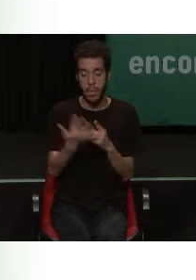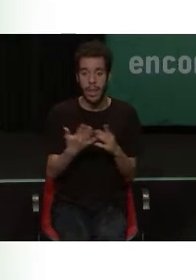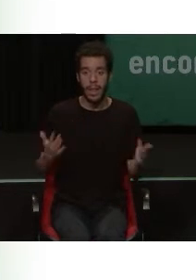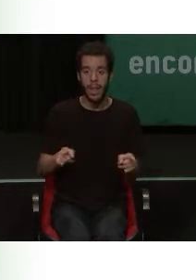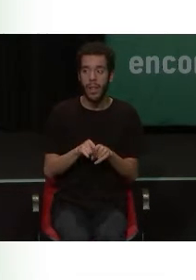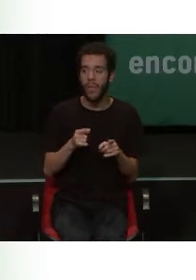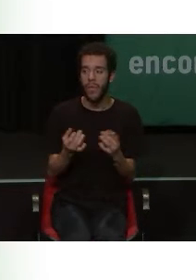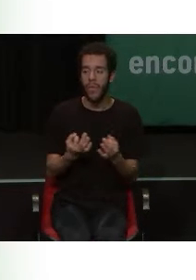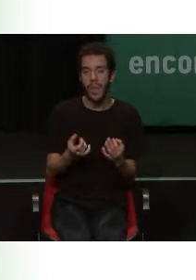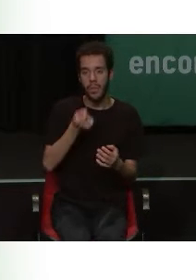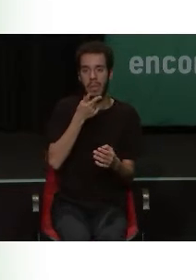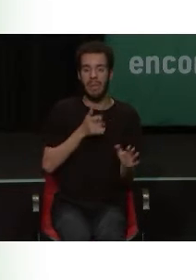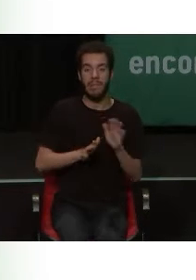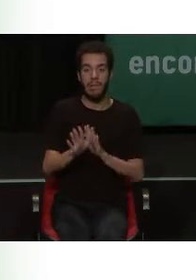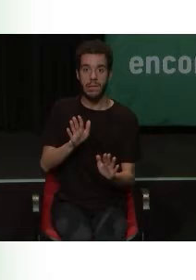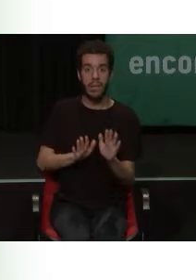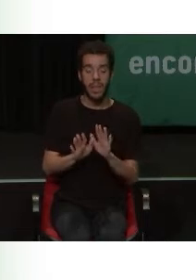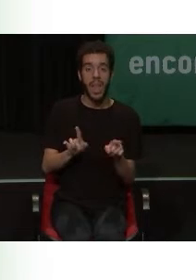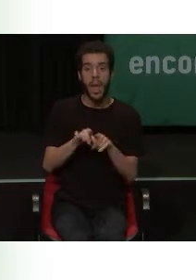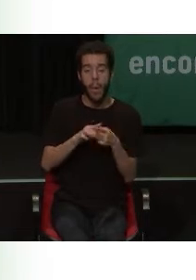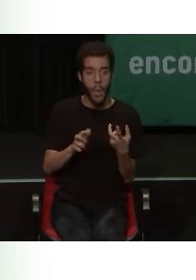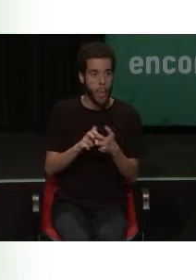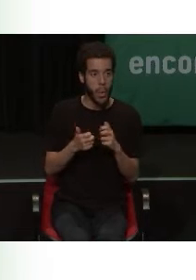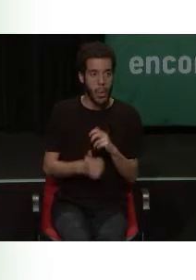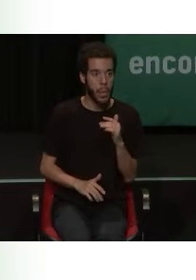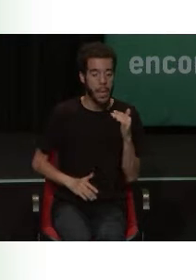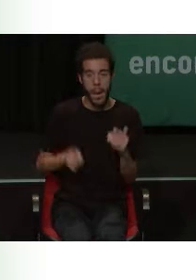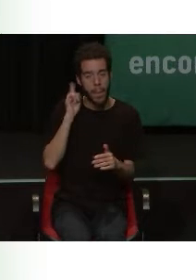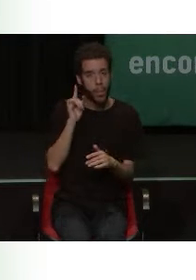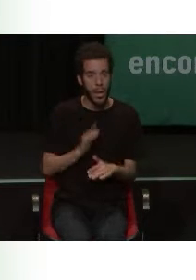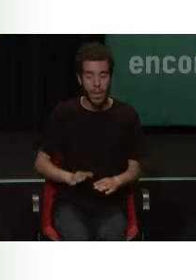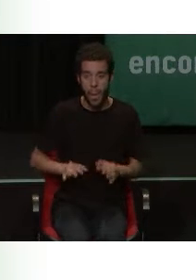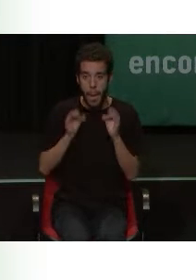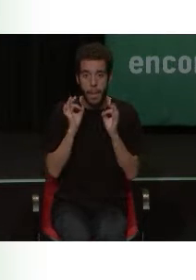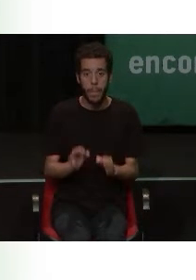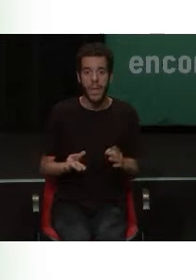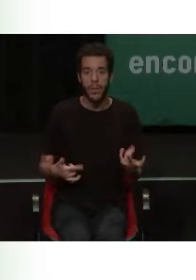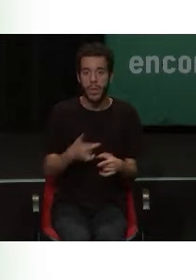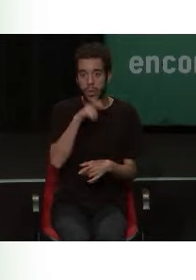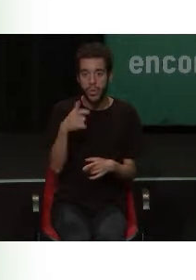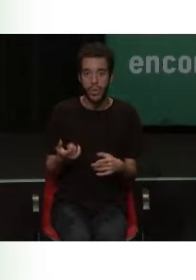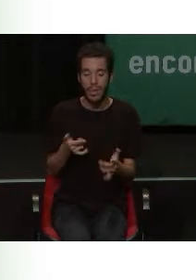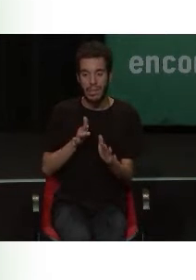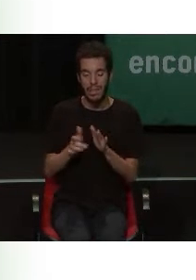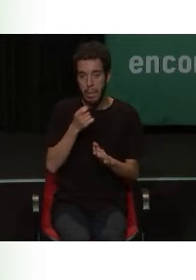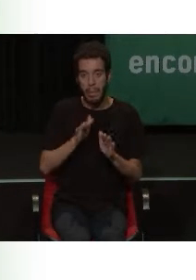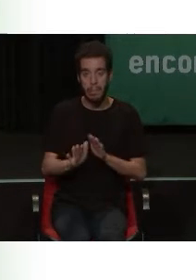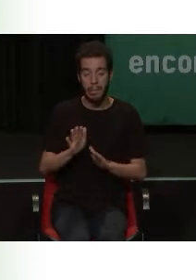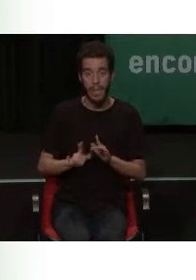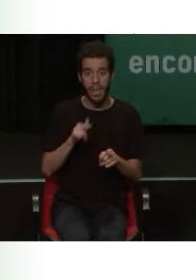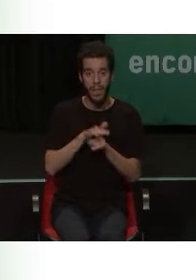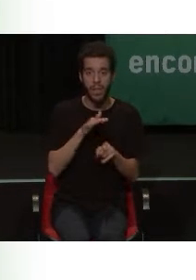and environment. However, resistance to antibiotics is a growing